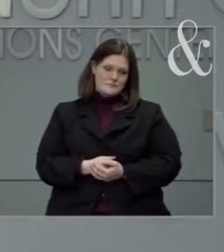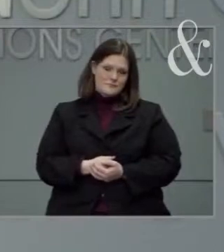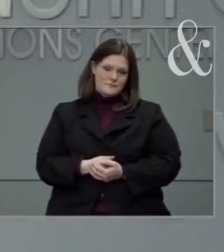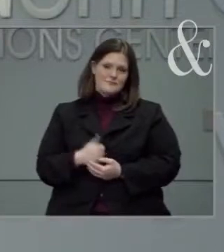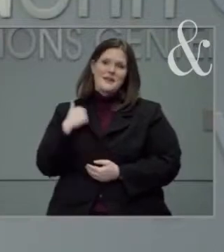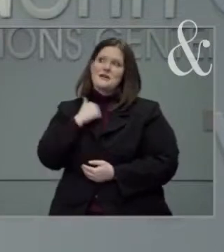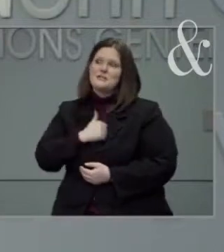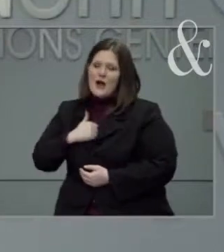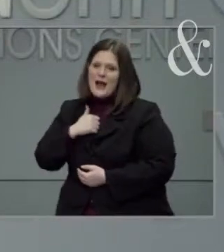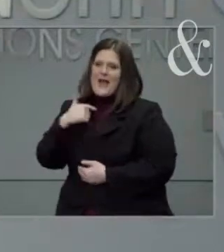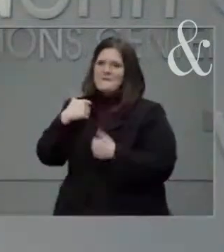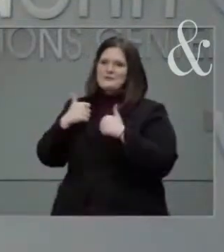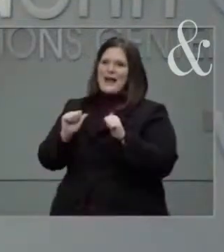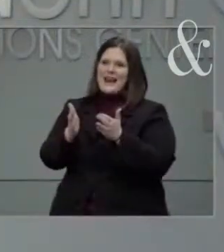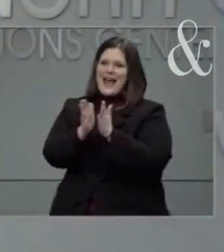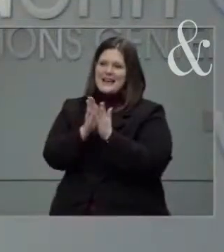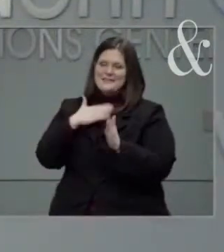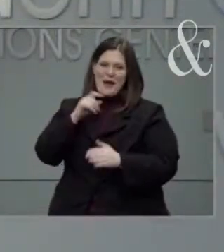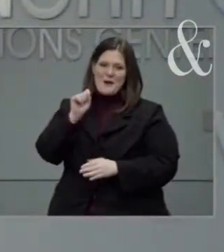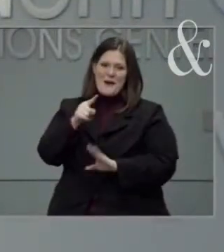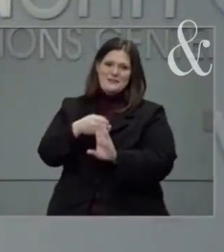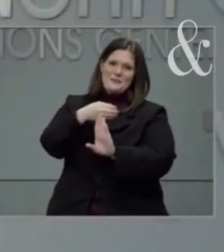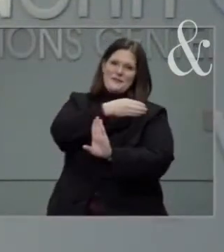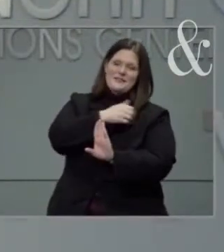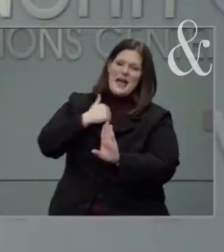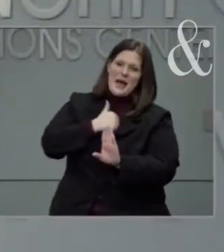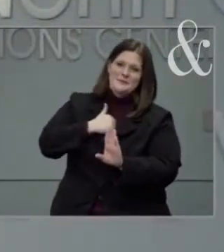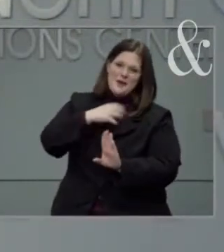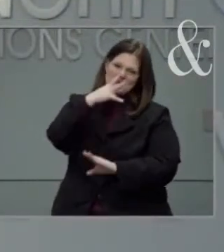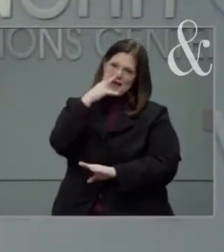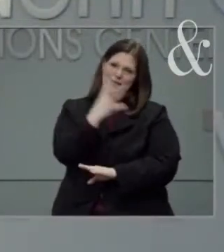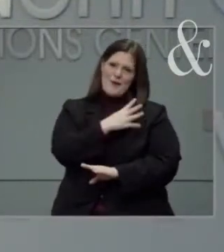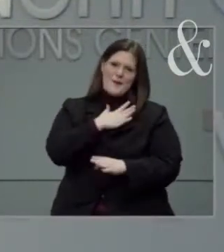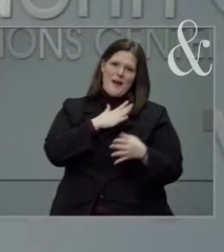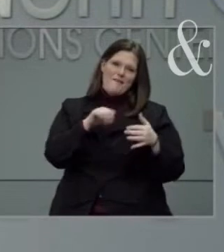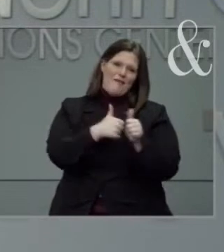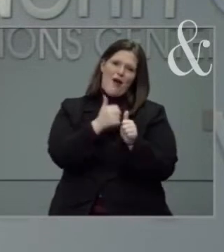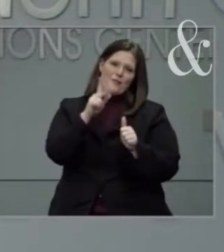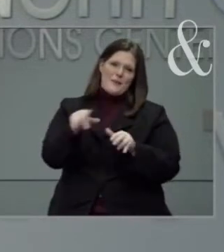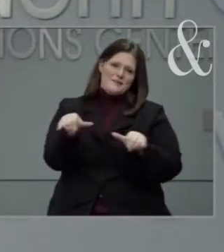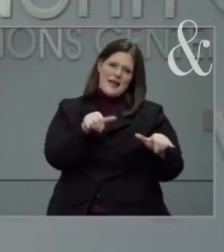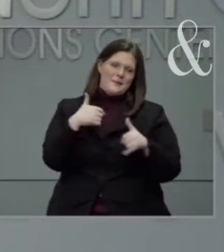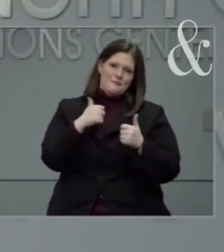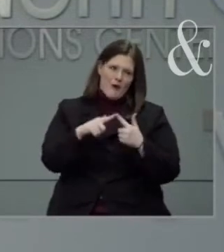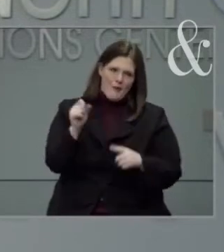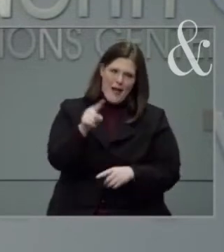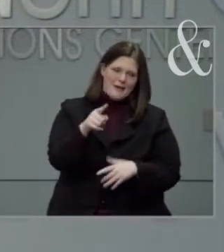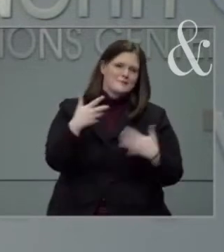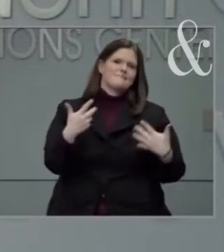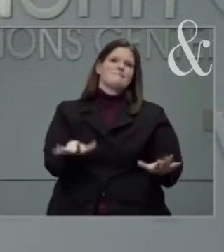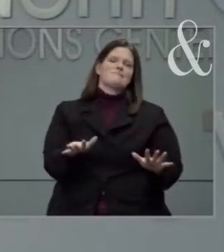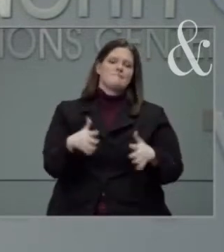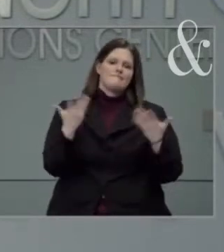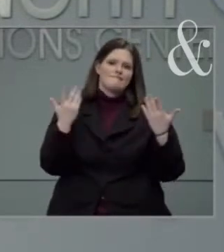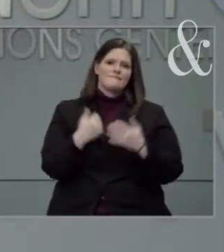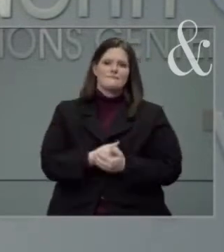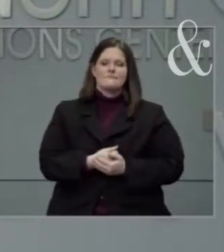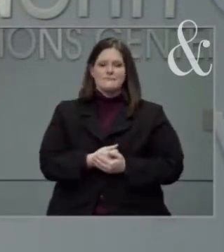My apologies. I've been trying to ask my questions previously, so you can disregard my follow-up. Thank you.